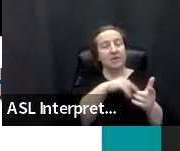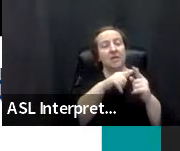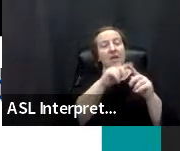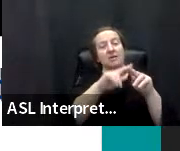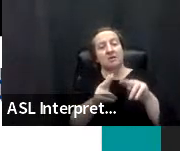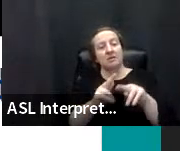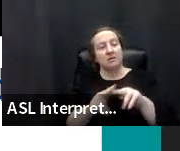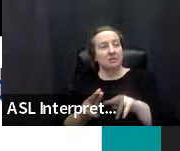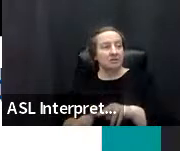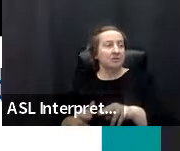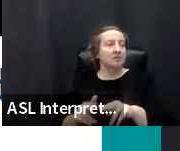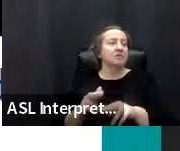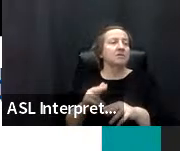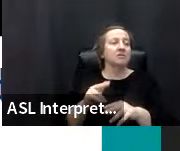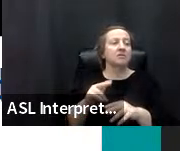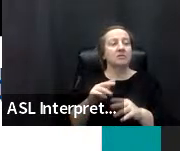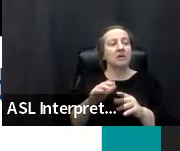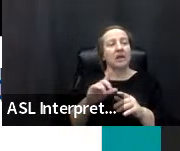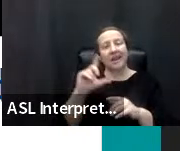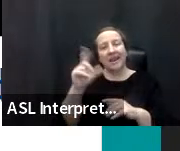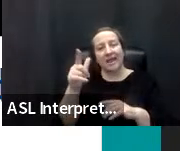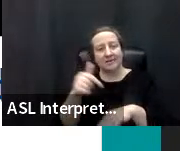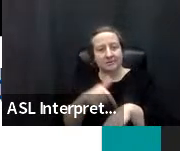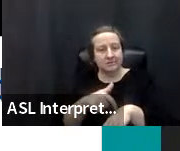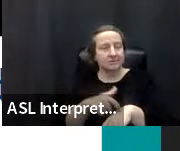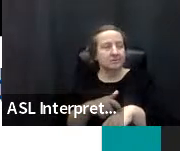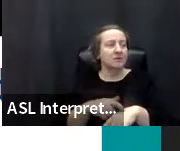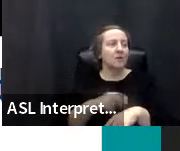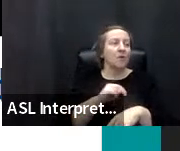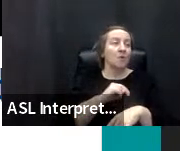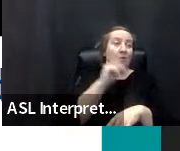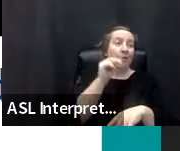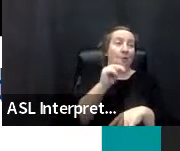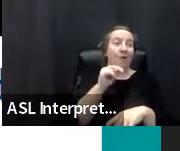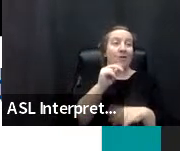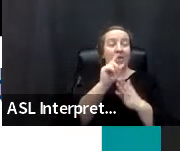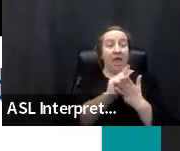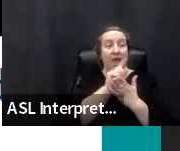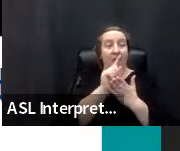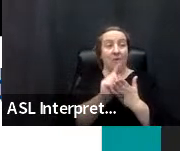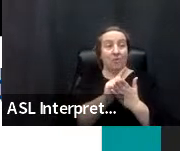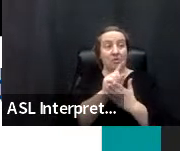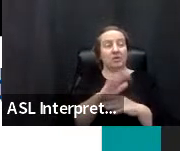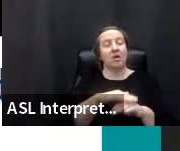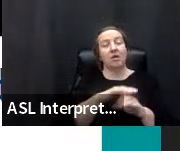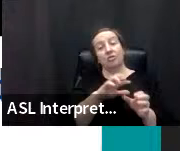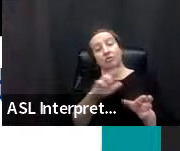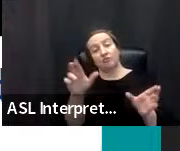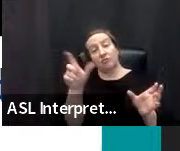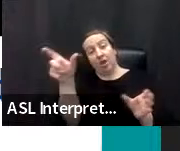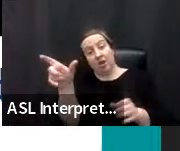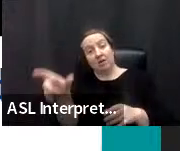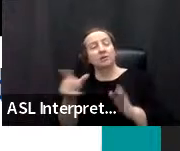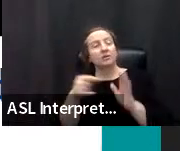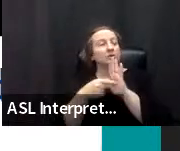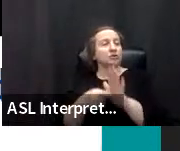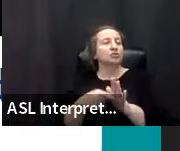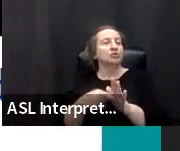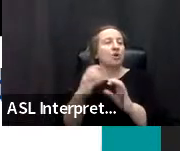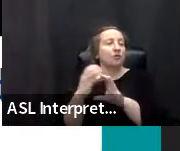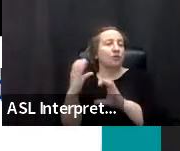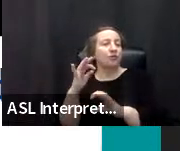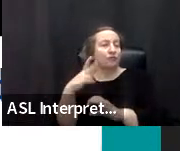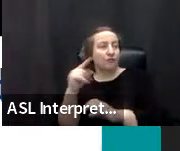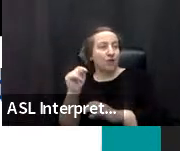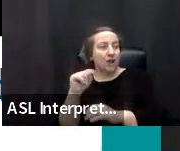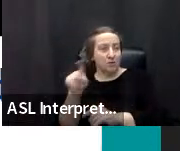decreasing kind of on the shoulder hours there. So that's kind of the northbound hourly profile. On the right-hand side kind of shows the freight profile. And as you can